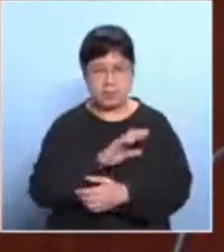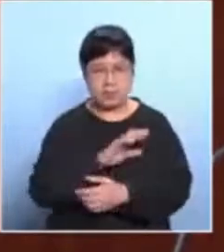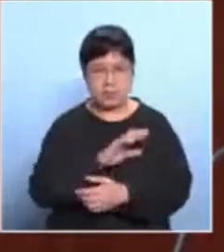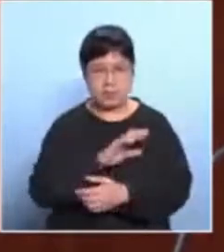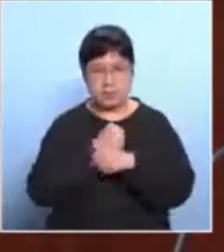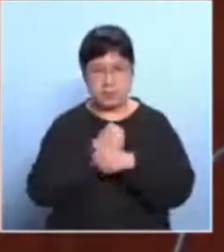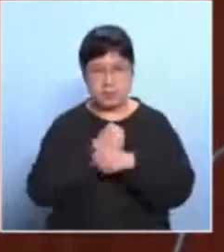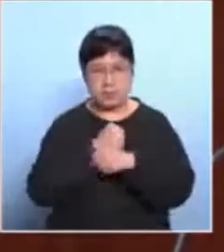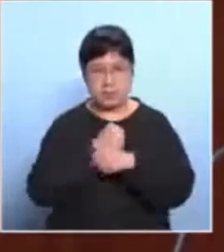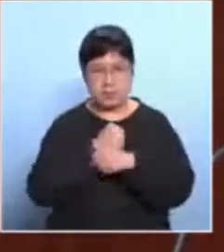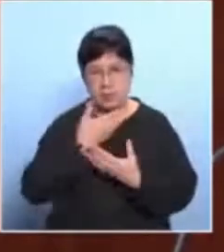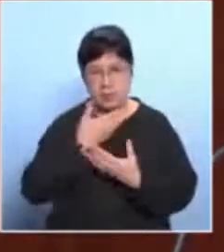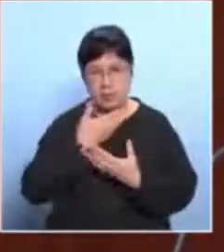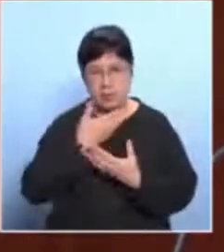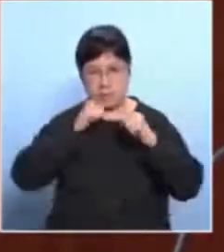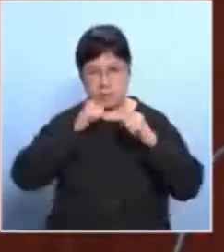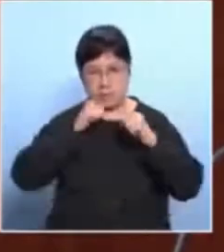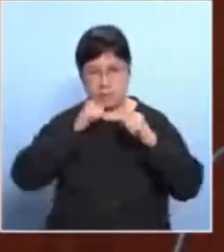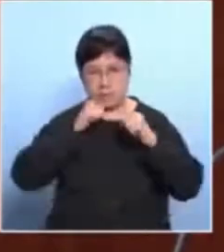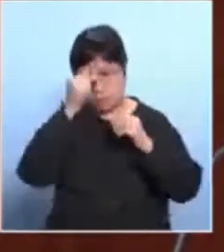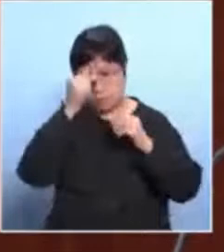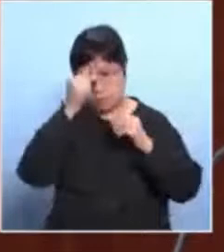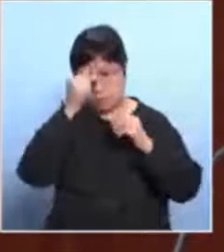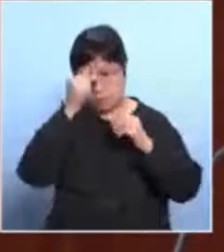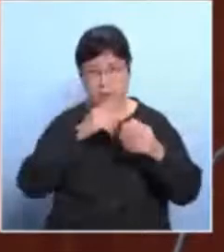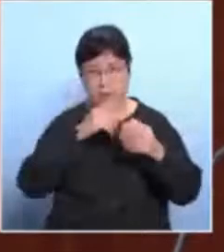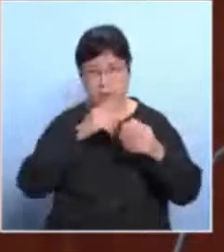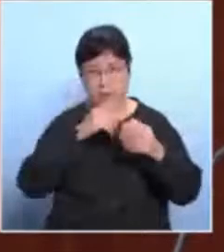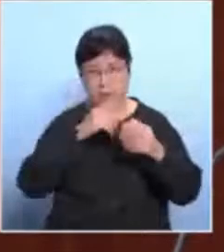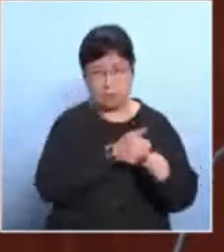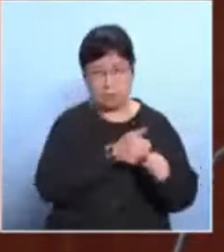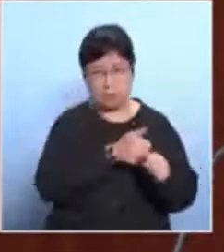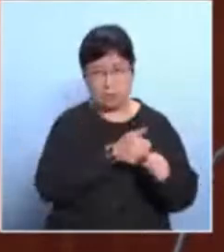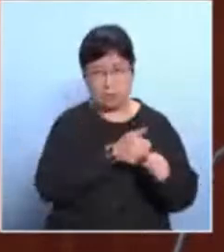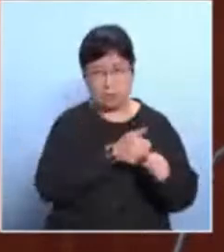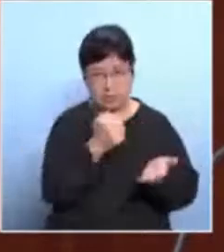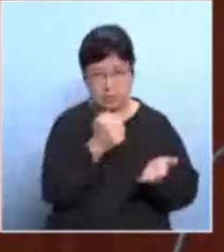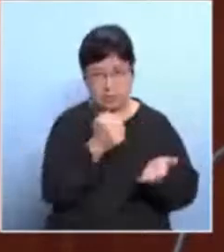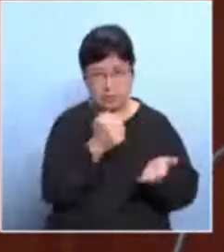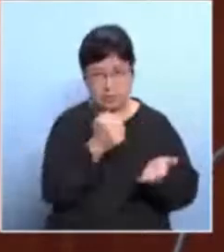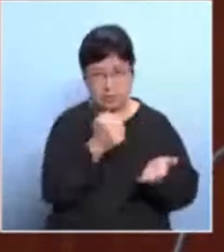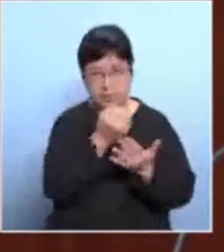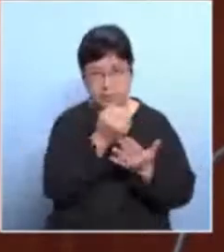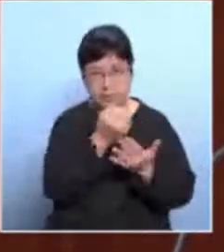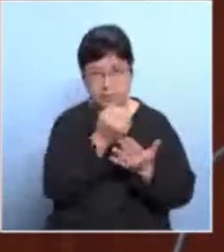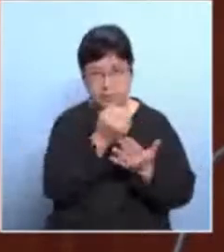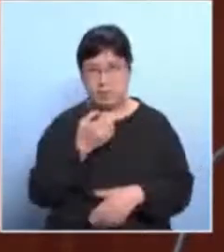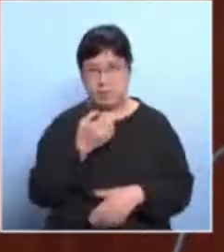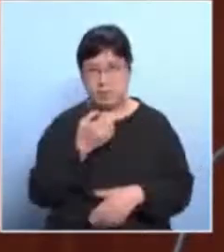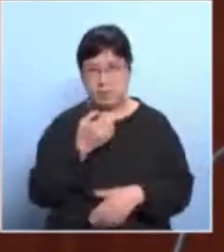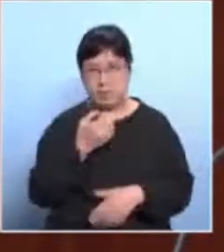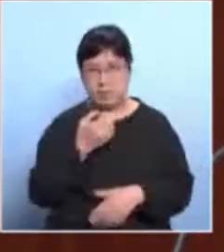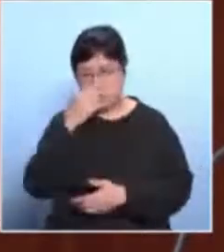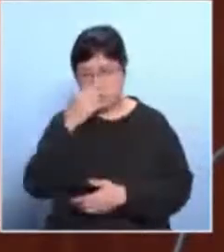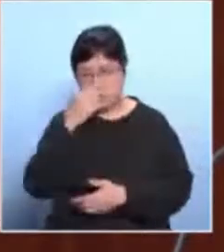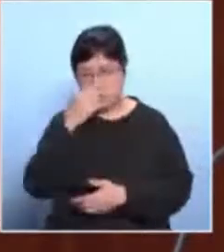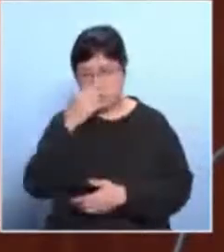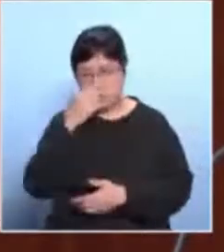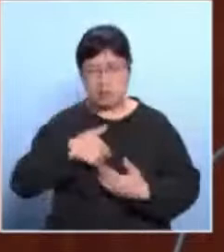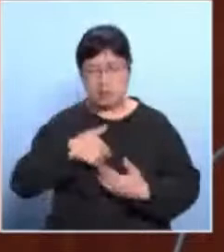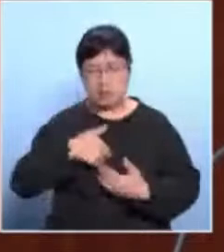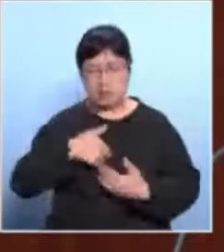in Queen Mary Hospital in 2025 in accordance with national accreditation standards, with a view to optimizing patients'